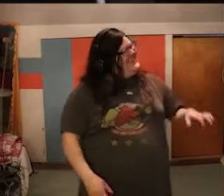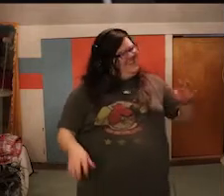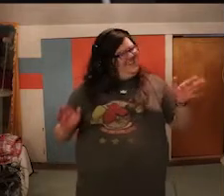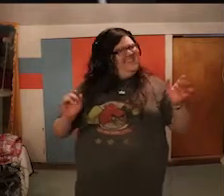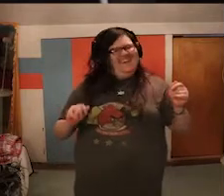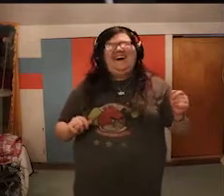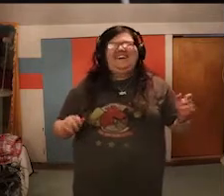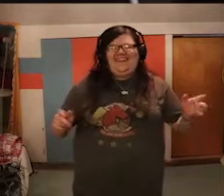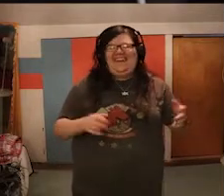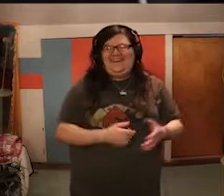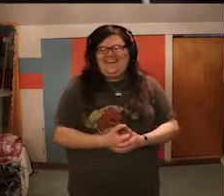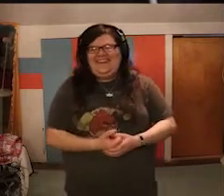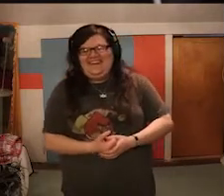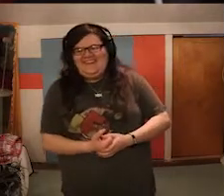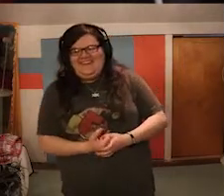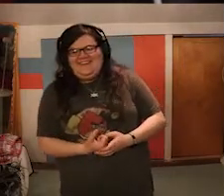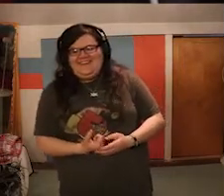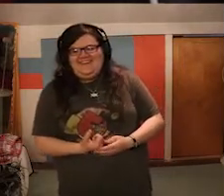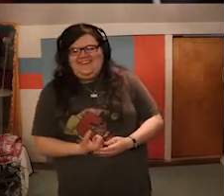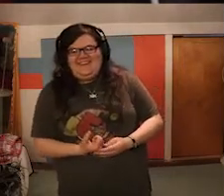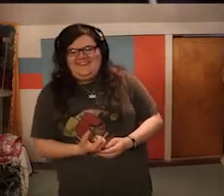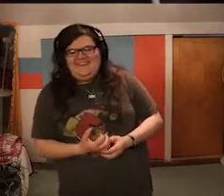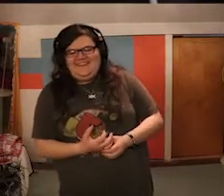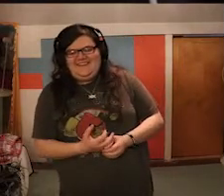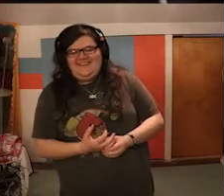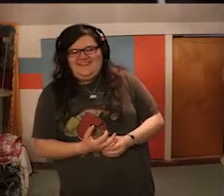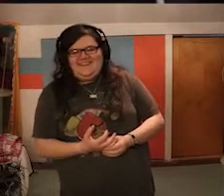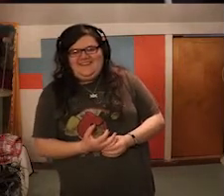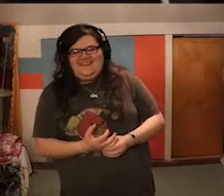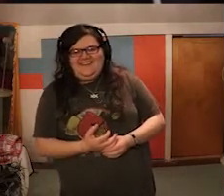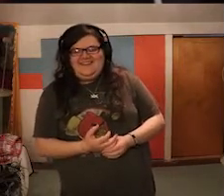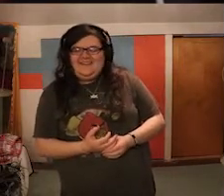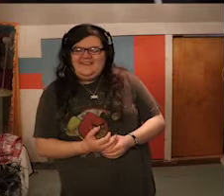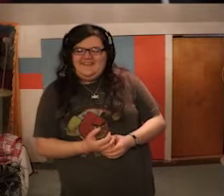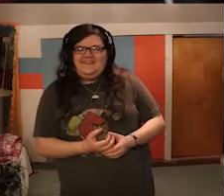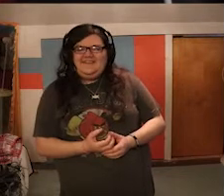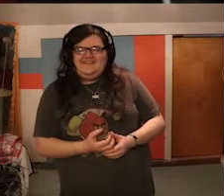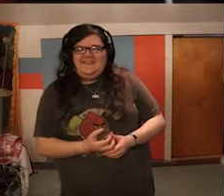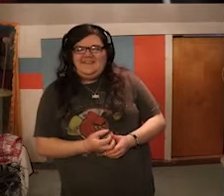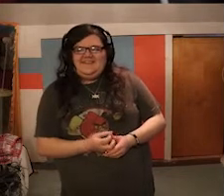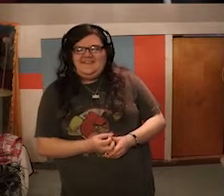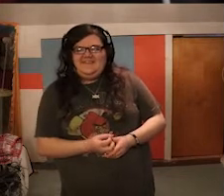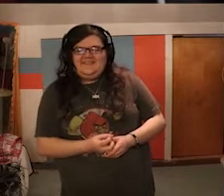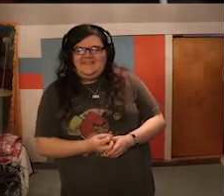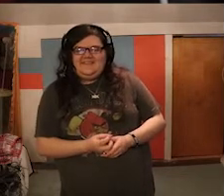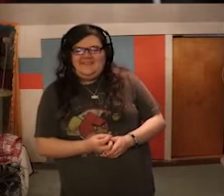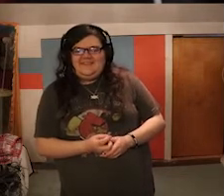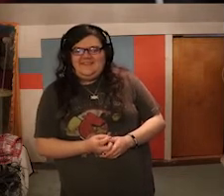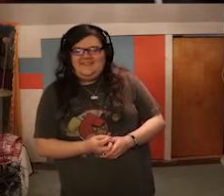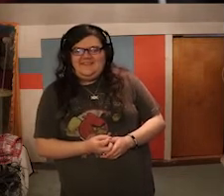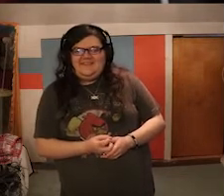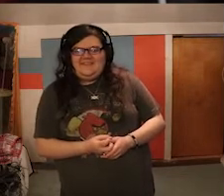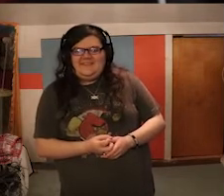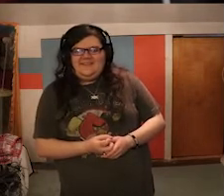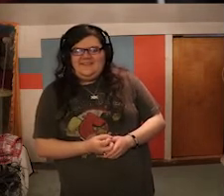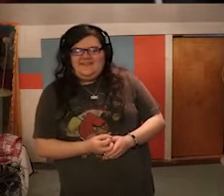What's an option? Like, Okay. Spirit time. I ain't playing games.